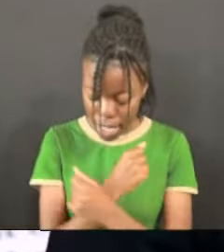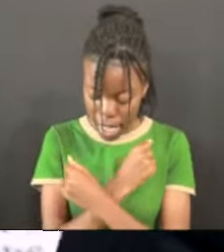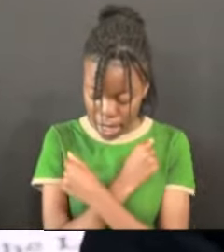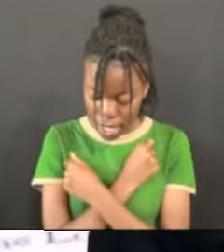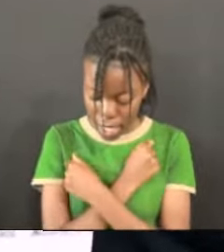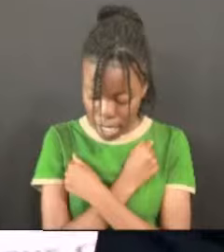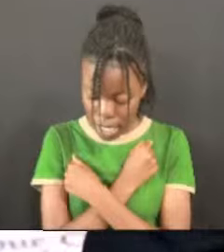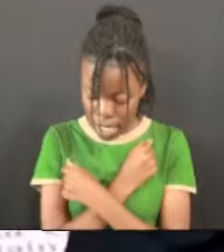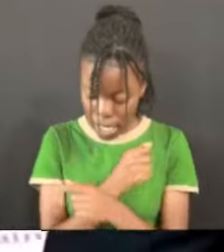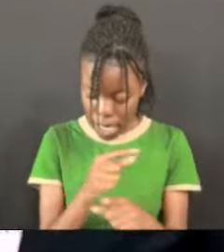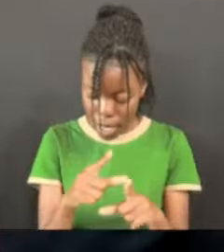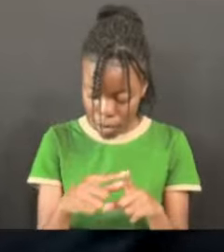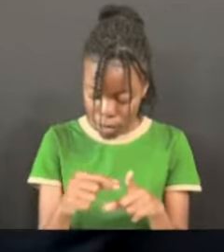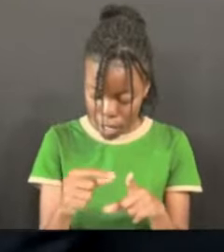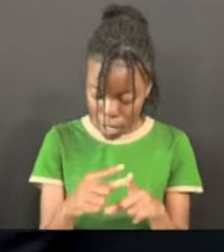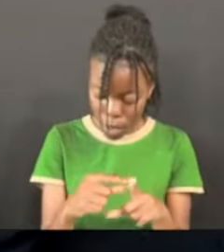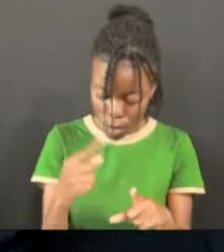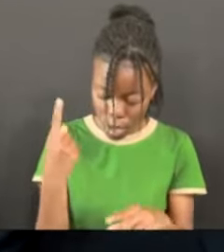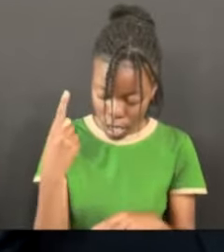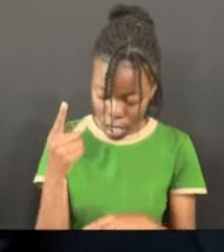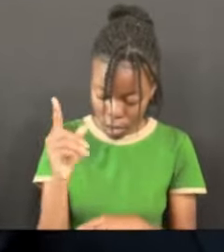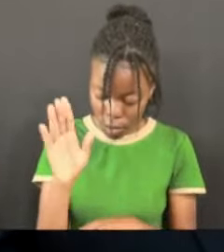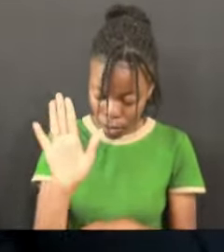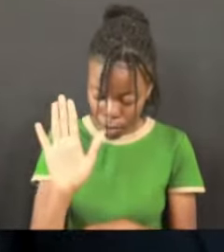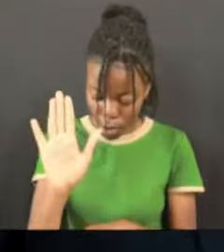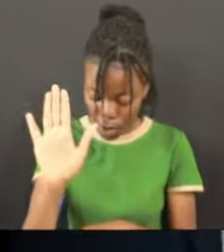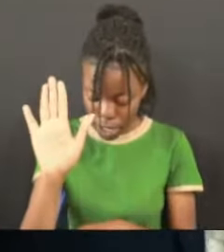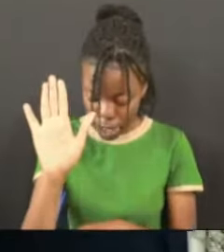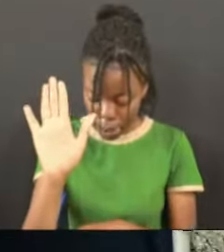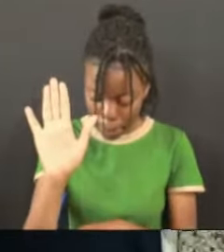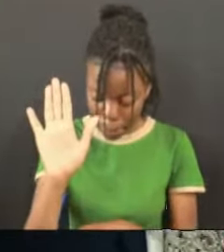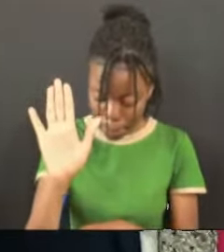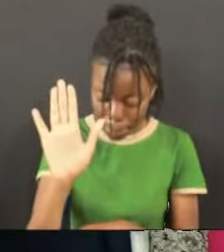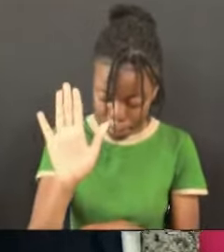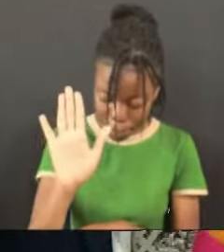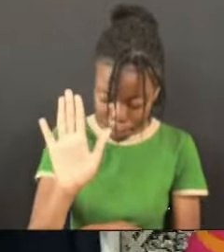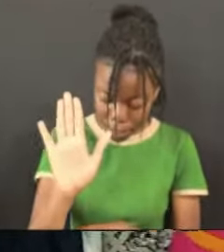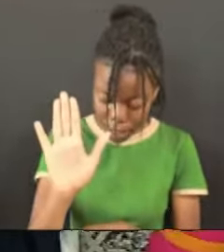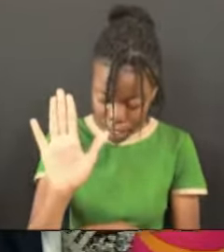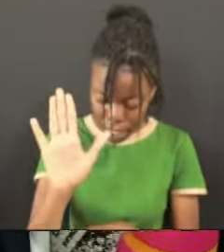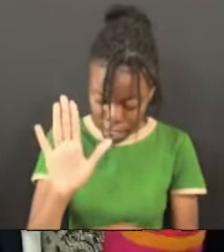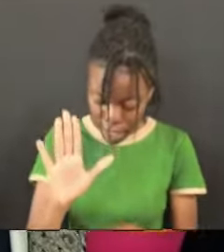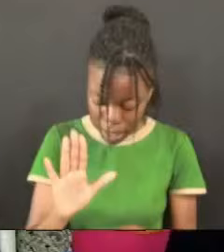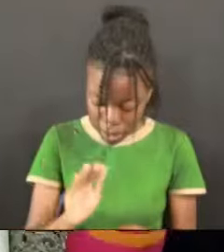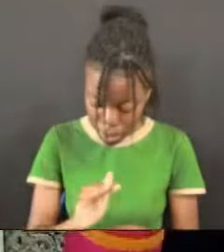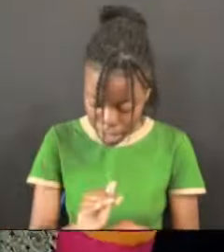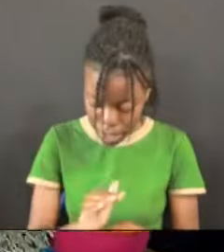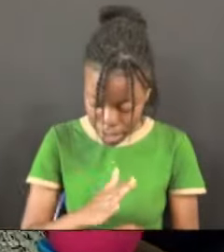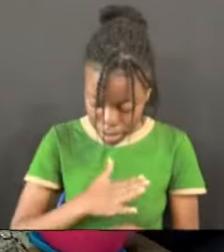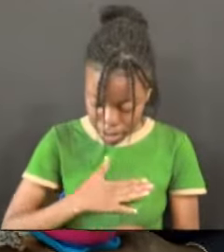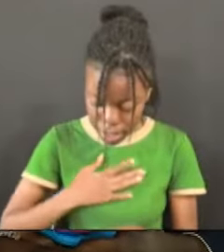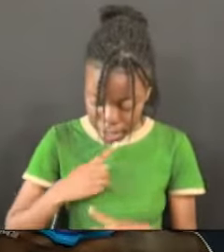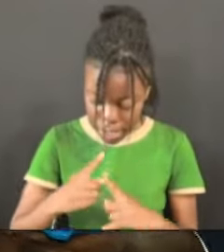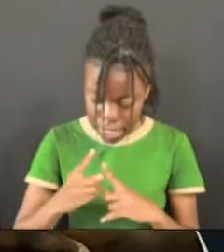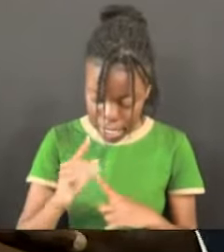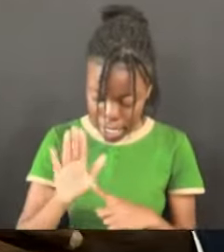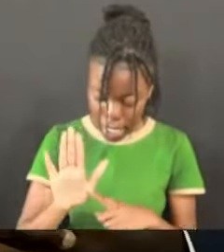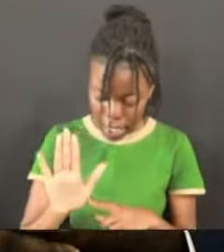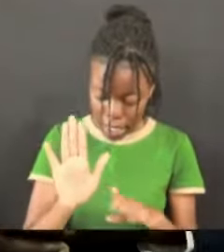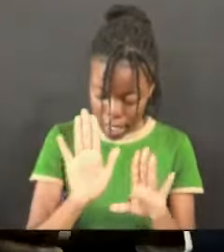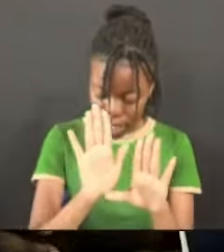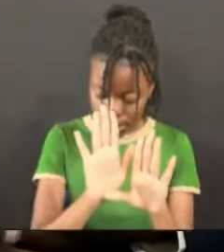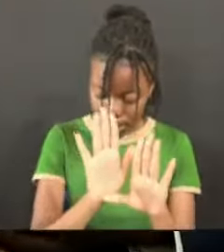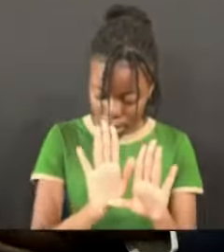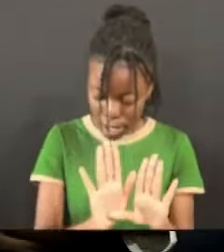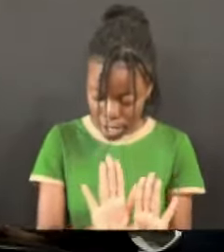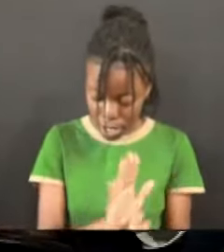speak the loving word for him. He bids me tell